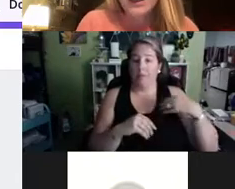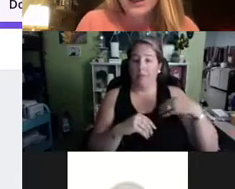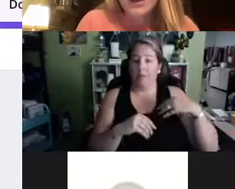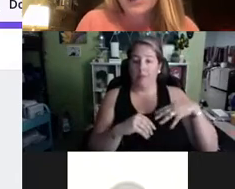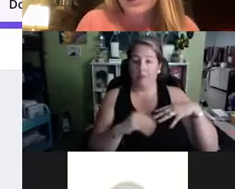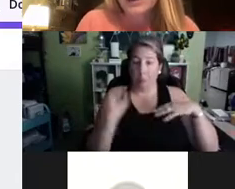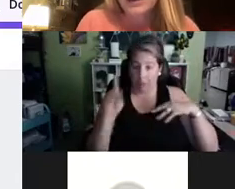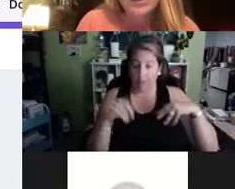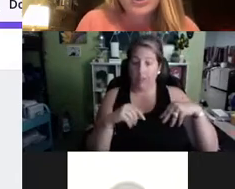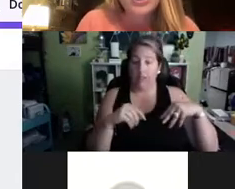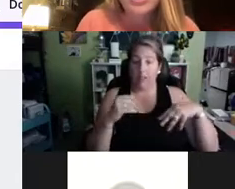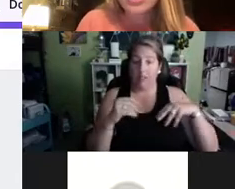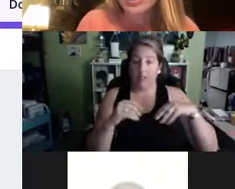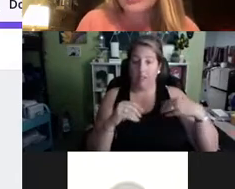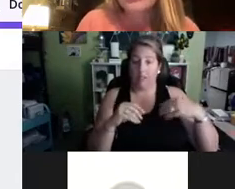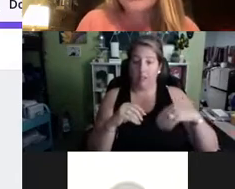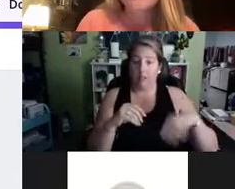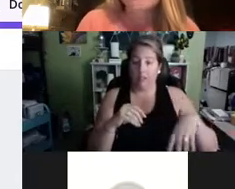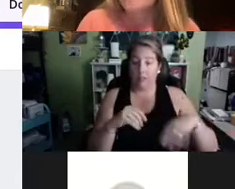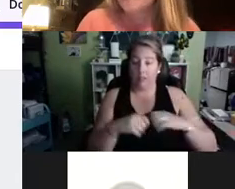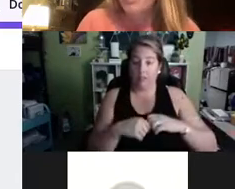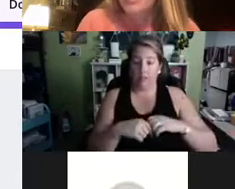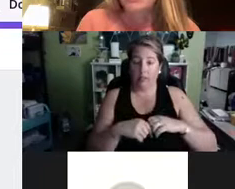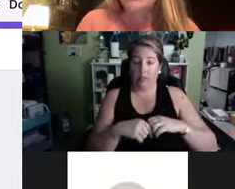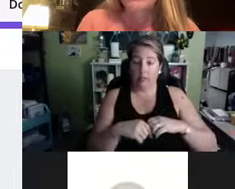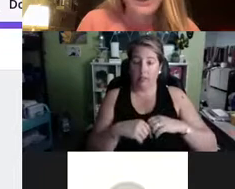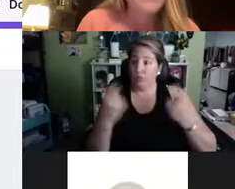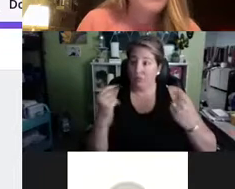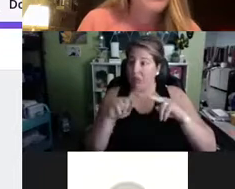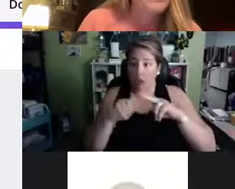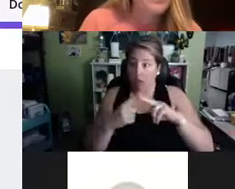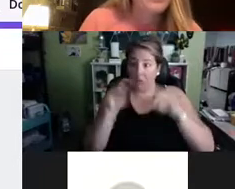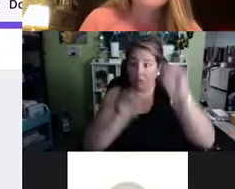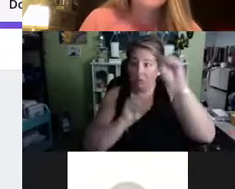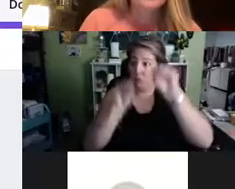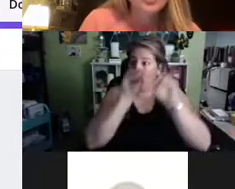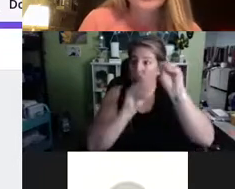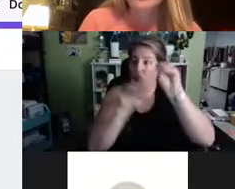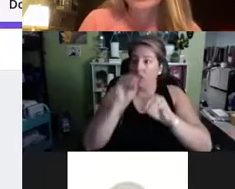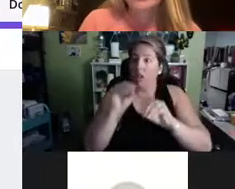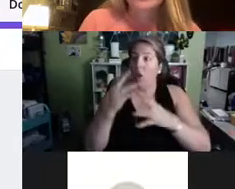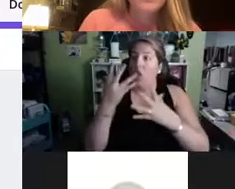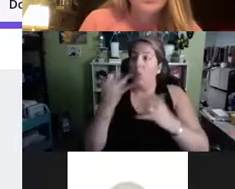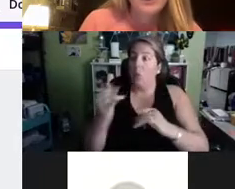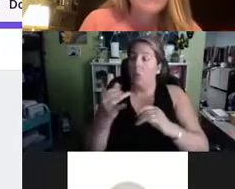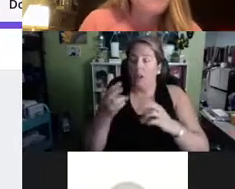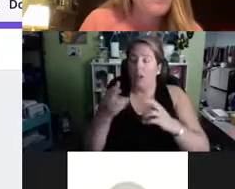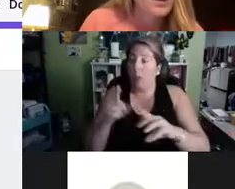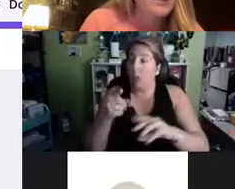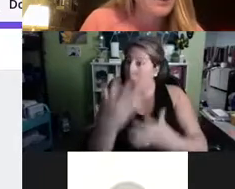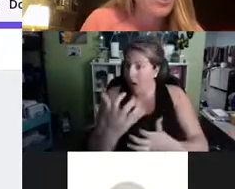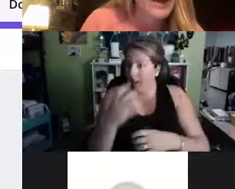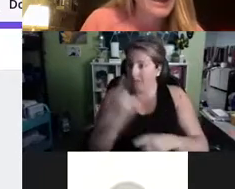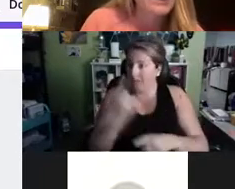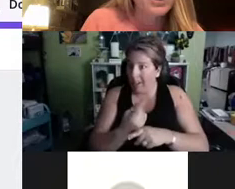Okay. I mean, literally just start making it, right? Super simple. Okay.